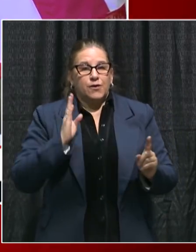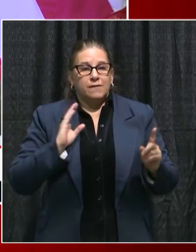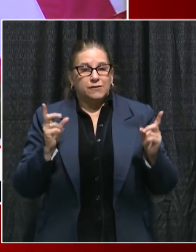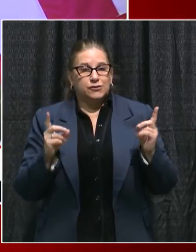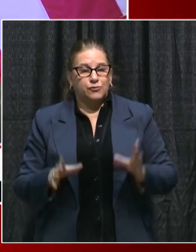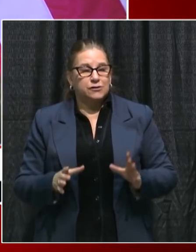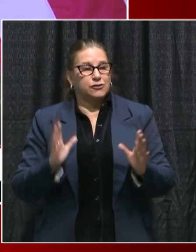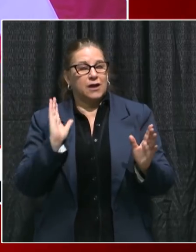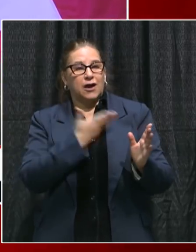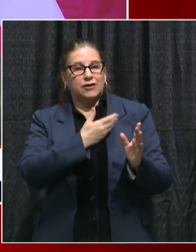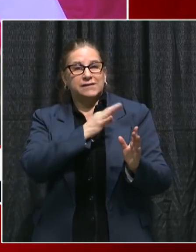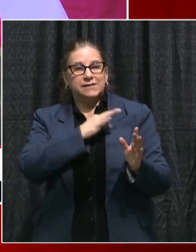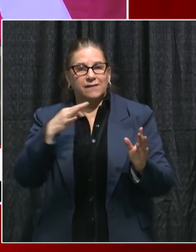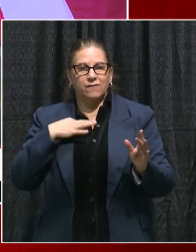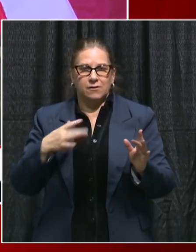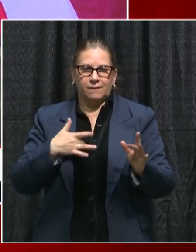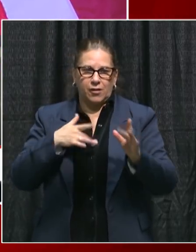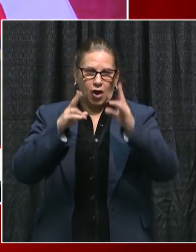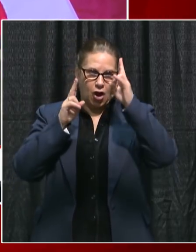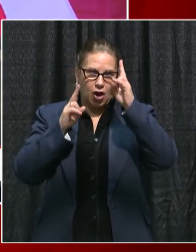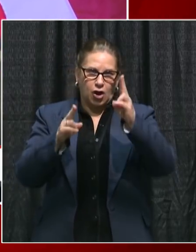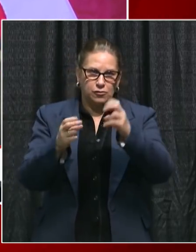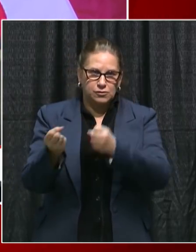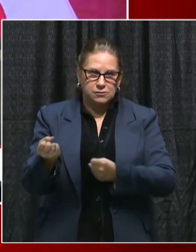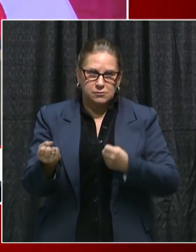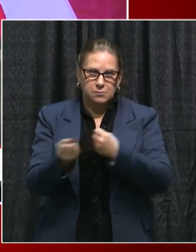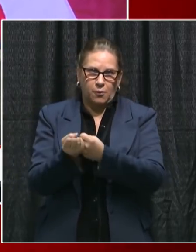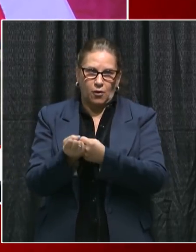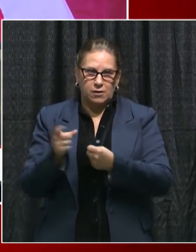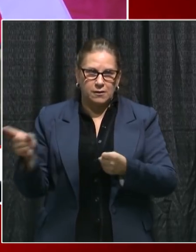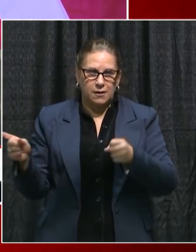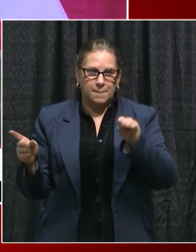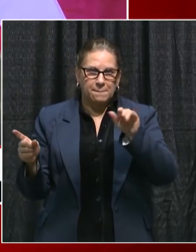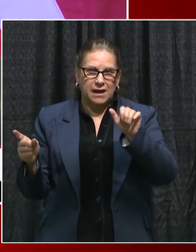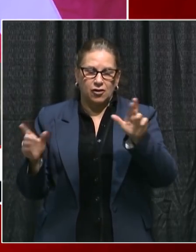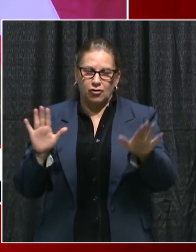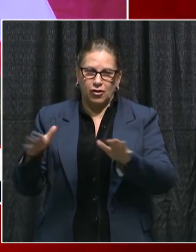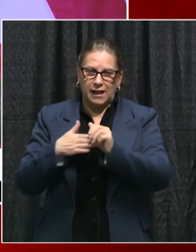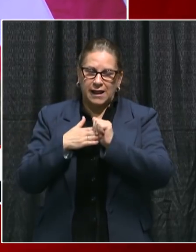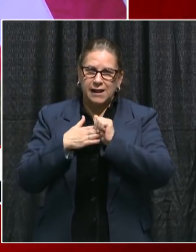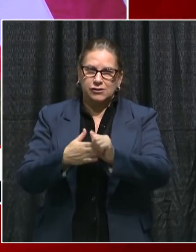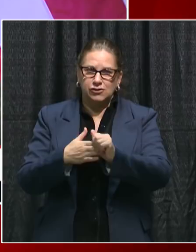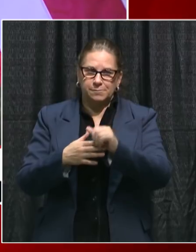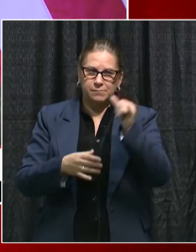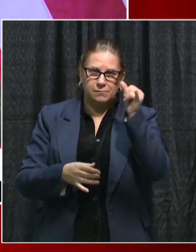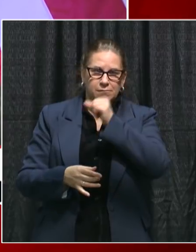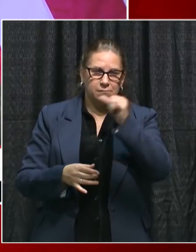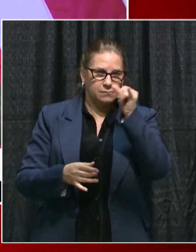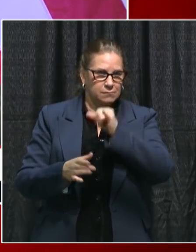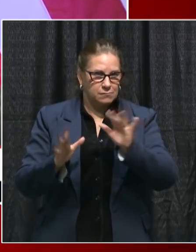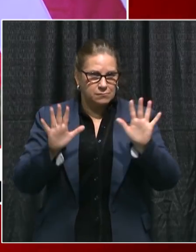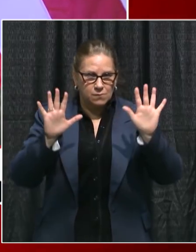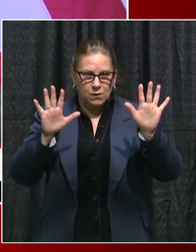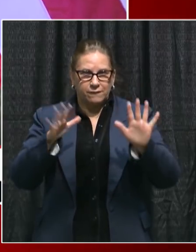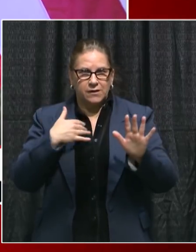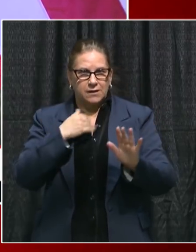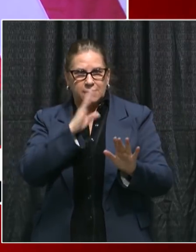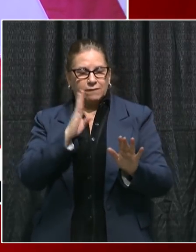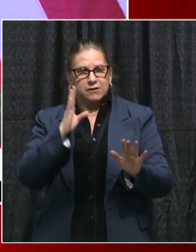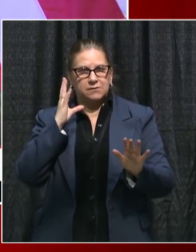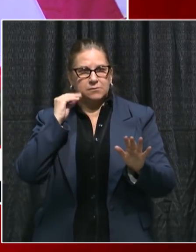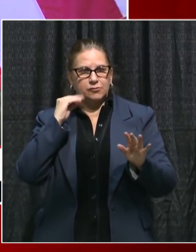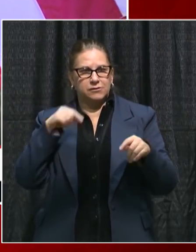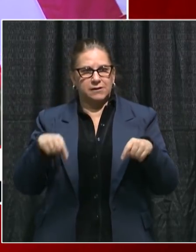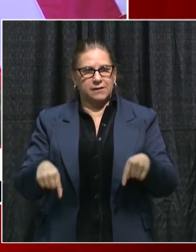the Mayor and her leadership, unfortunately, obviously, in these unprecedented times, but in this critical public health